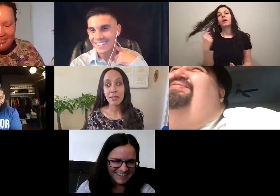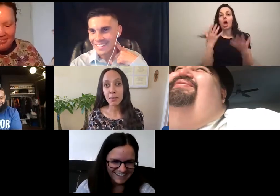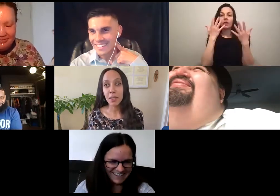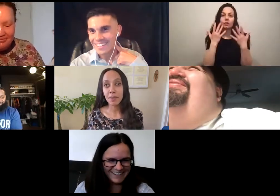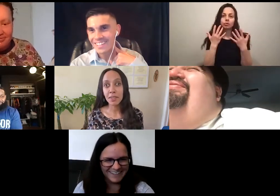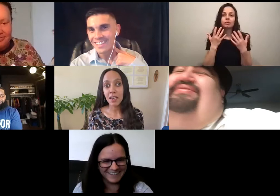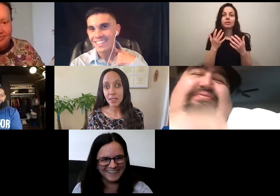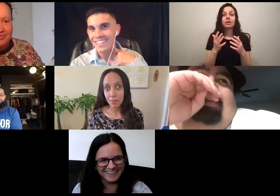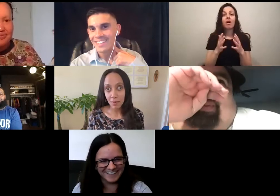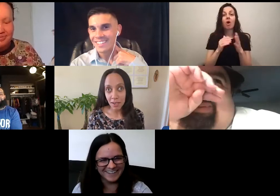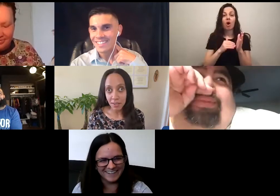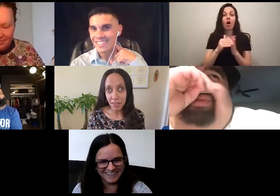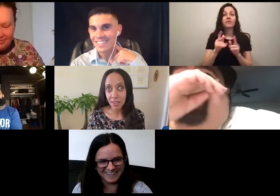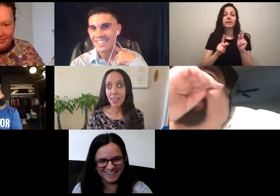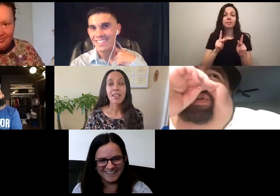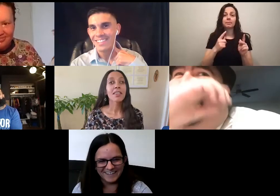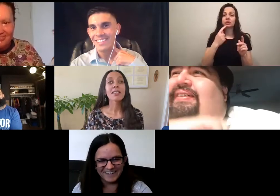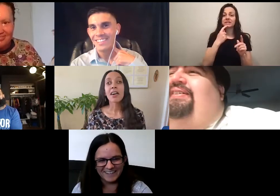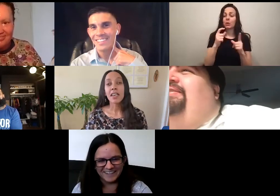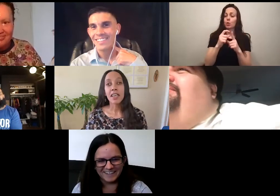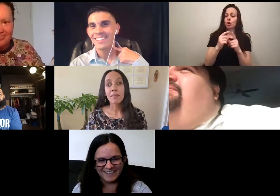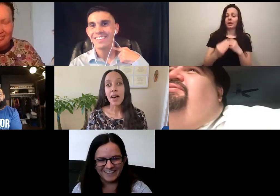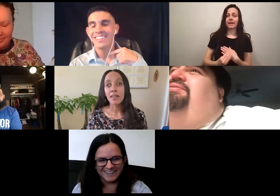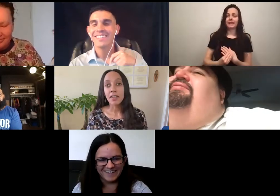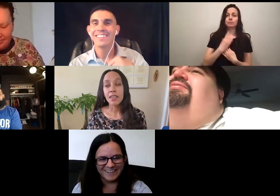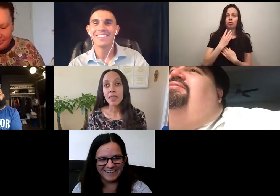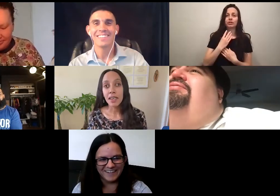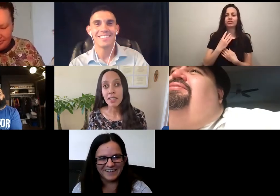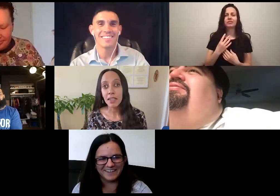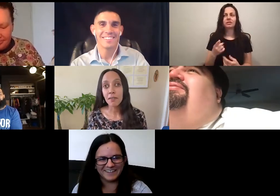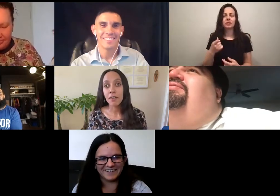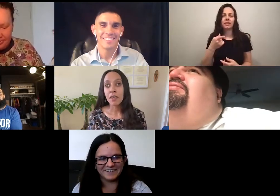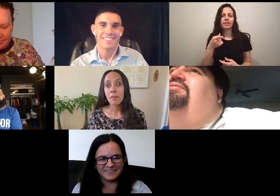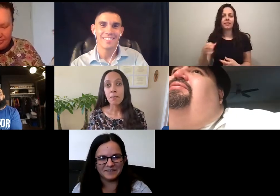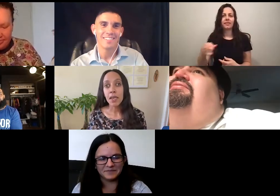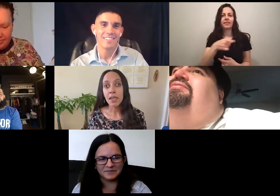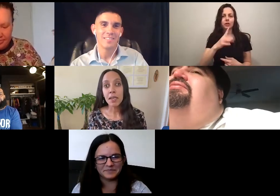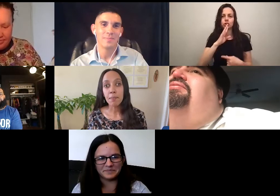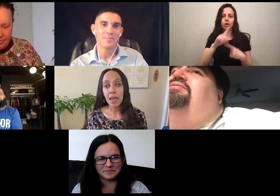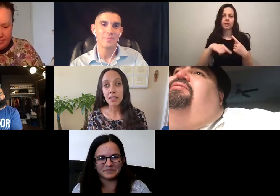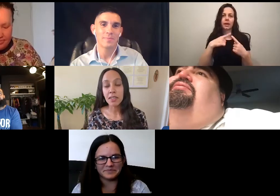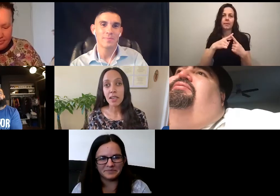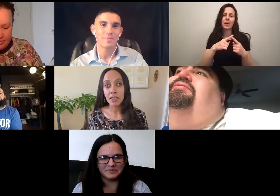times when people say inspiration, they're talking about negative,